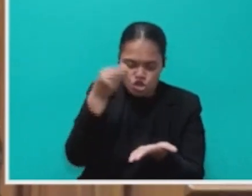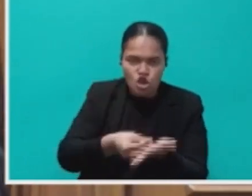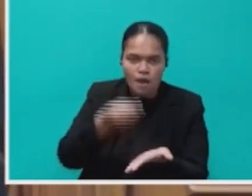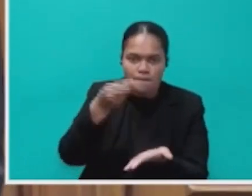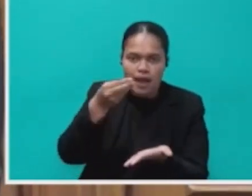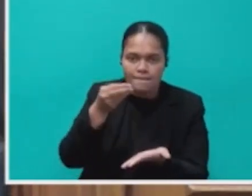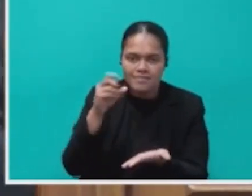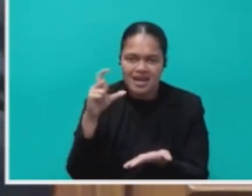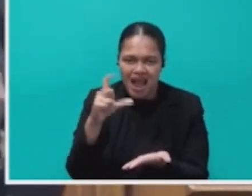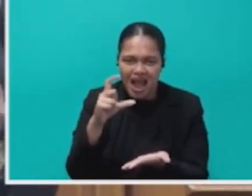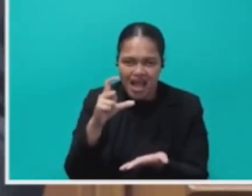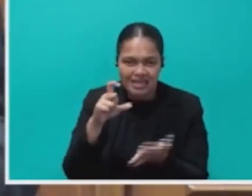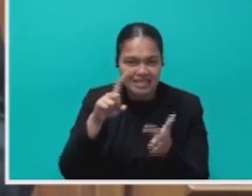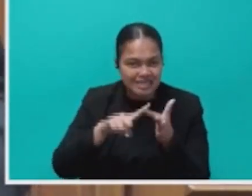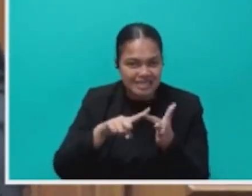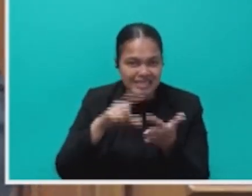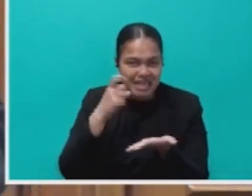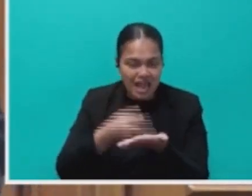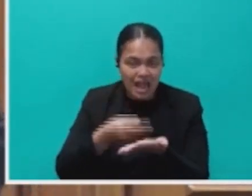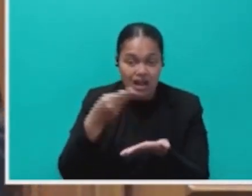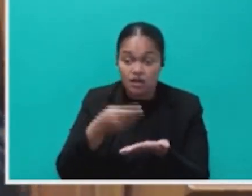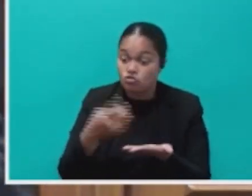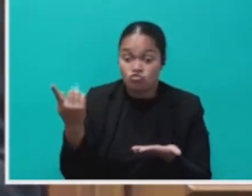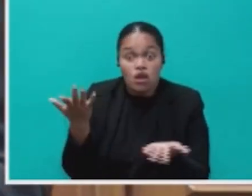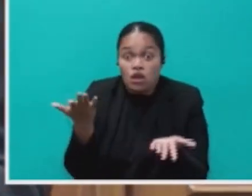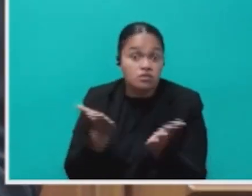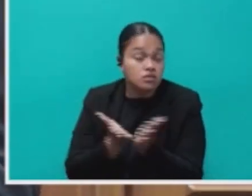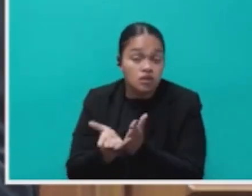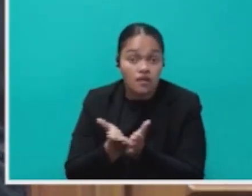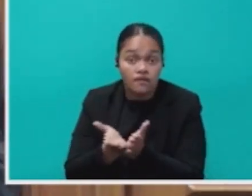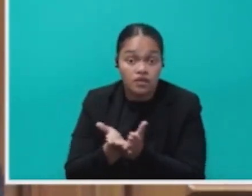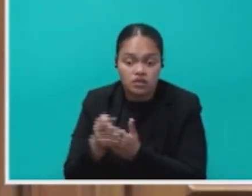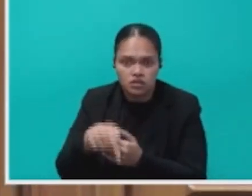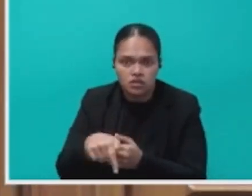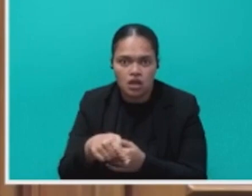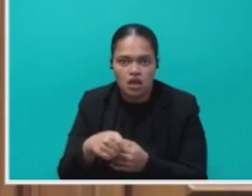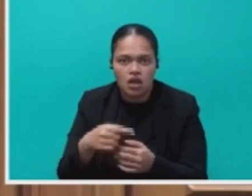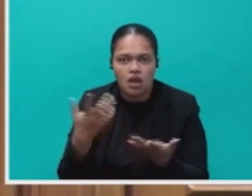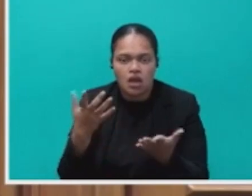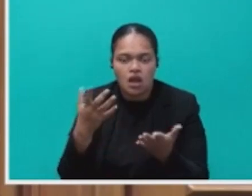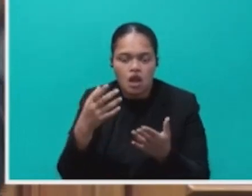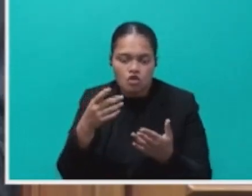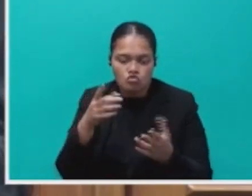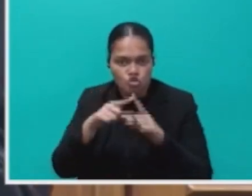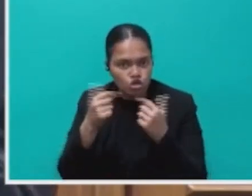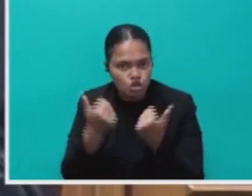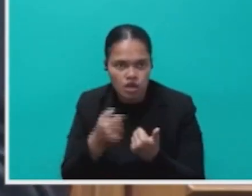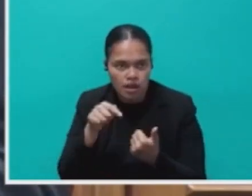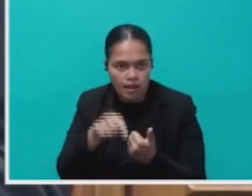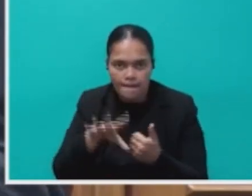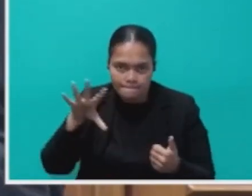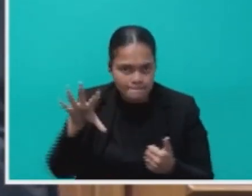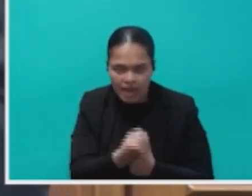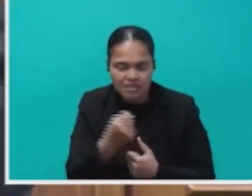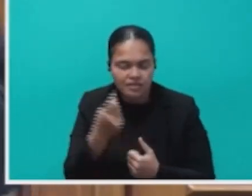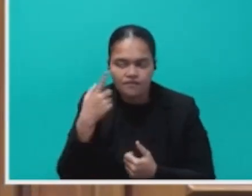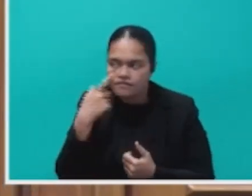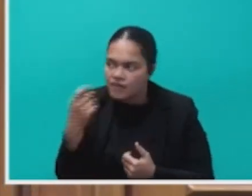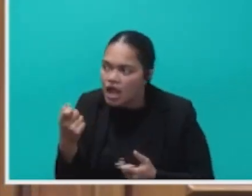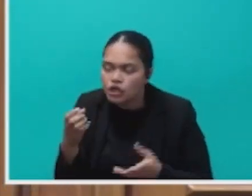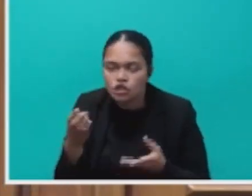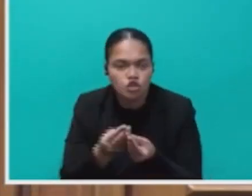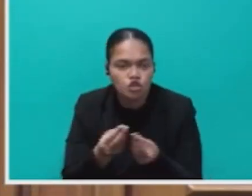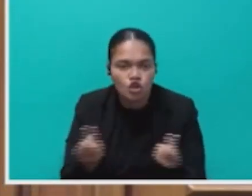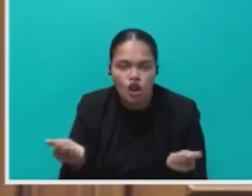e-cards. And whoever the service provider that will be contracted for this particular role should find solutions that